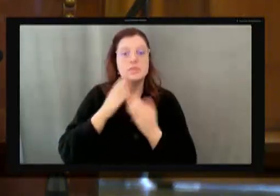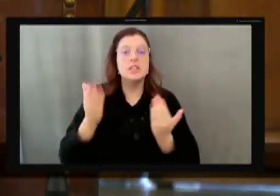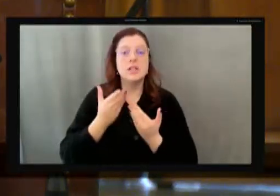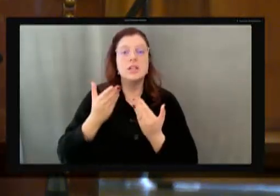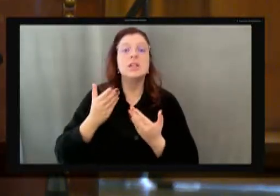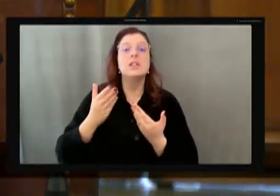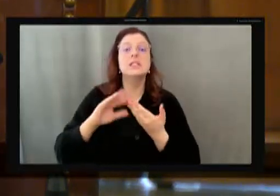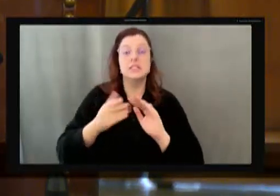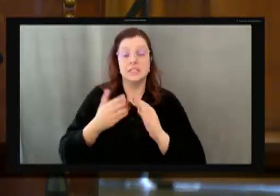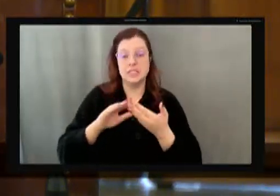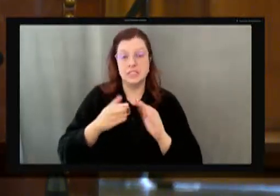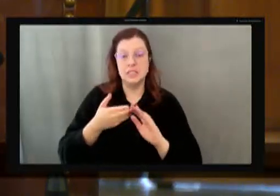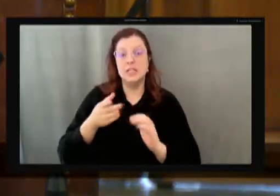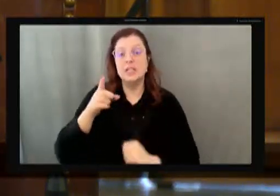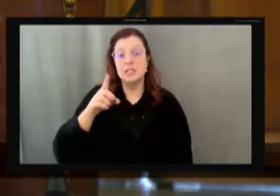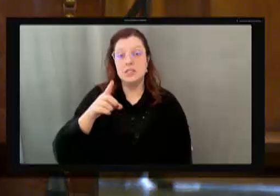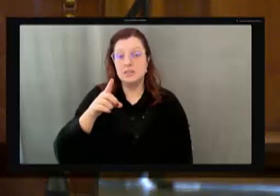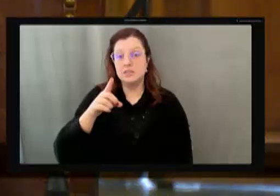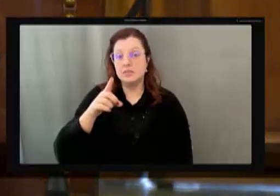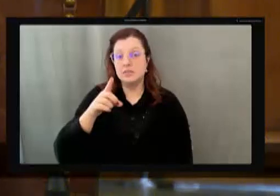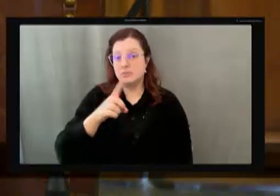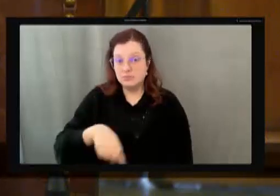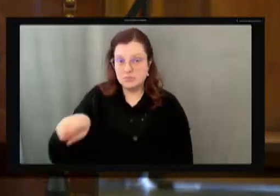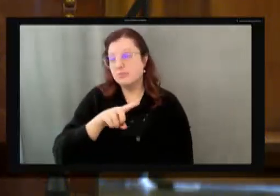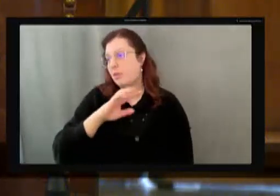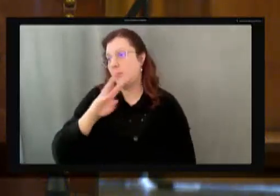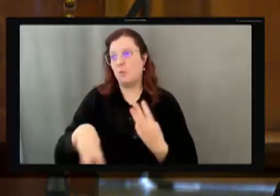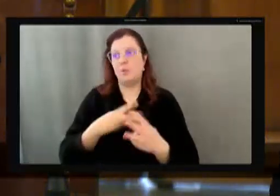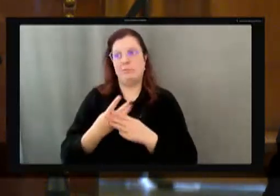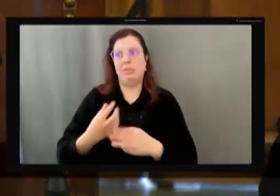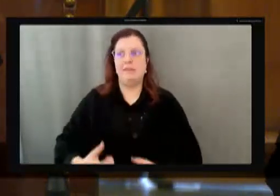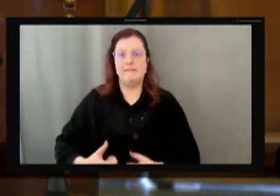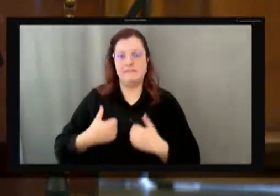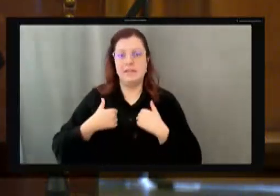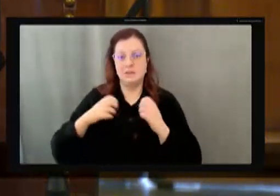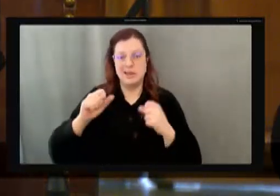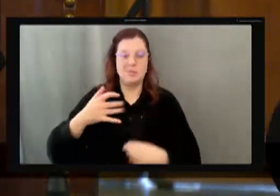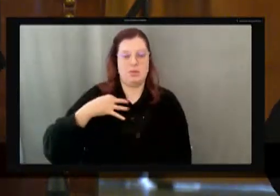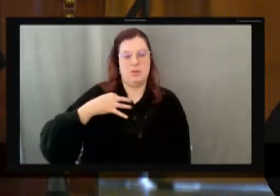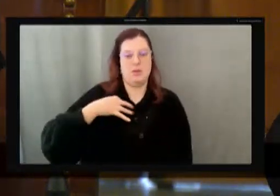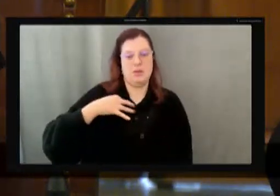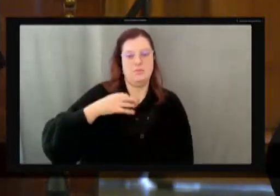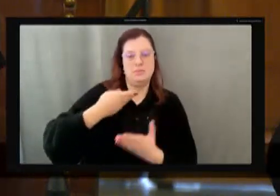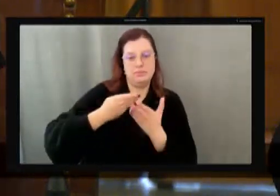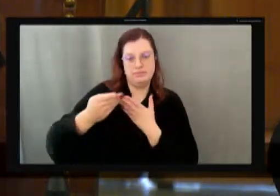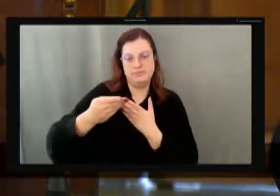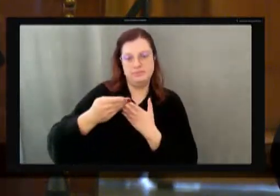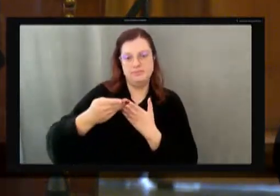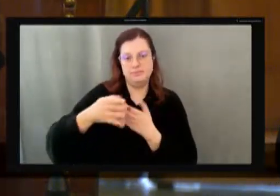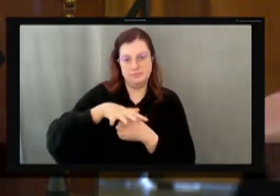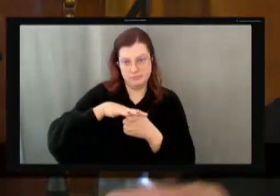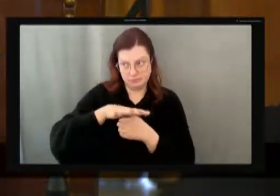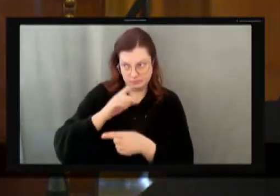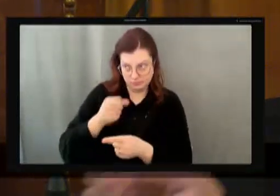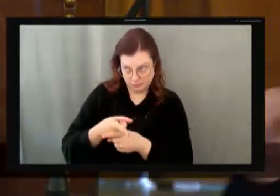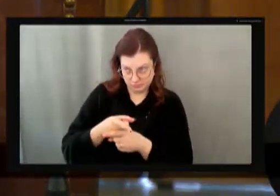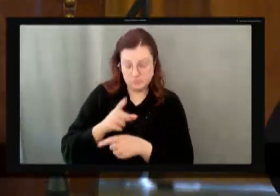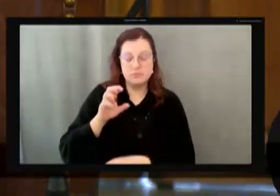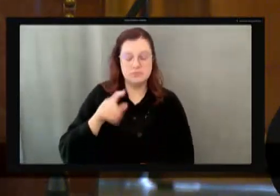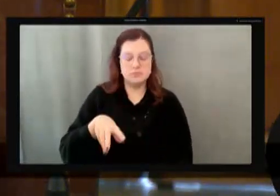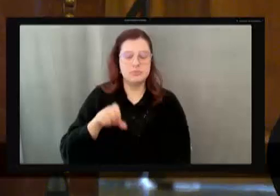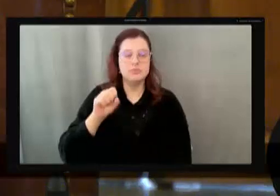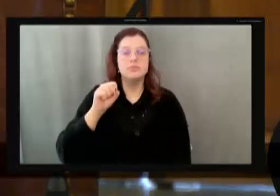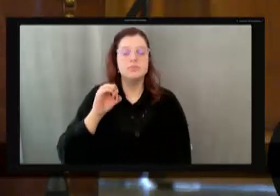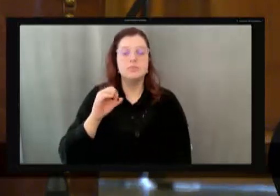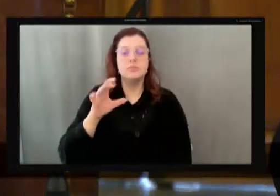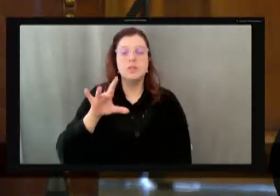any person in the world, you can apply to buy these properties. Absolutely. Right. Yep. And then so